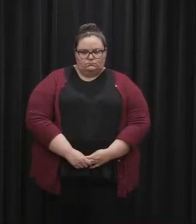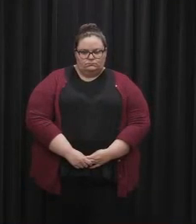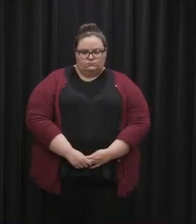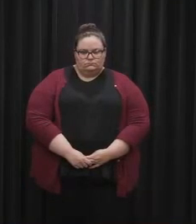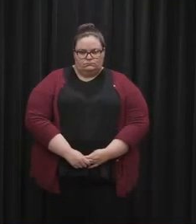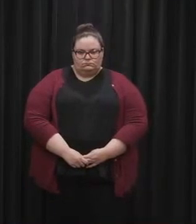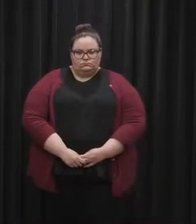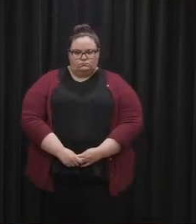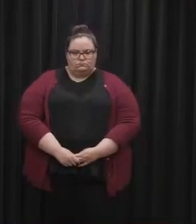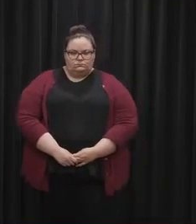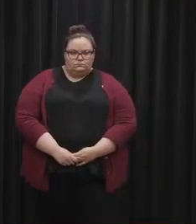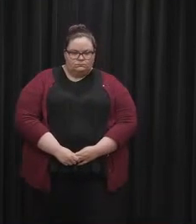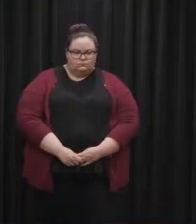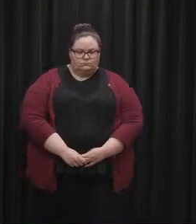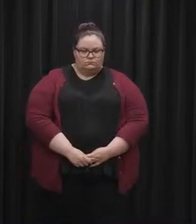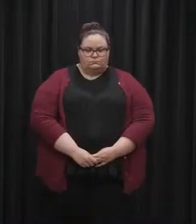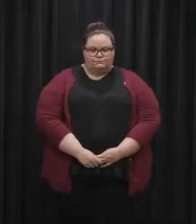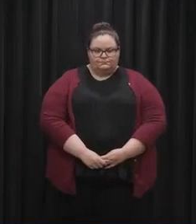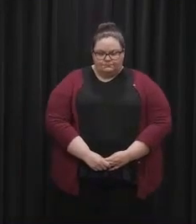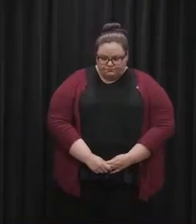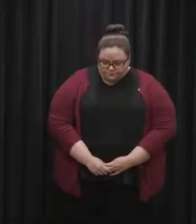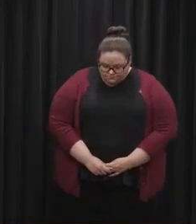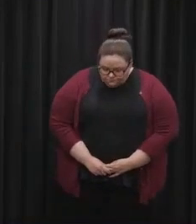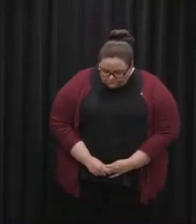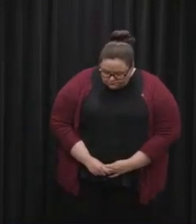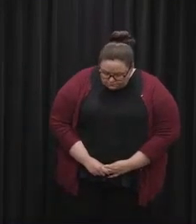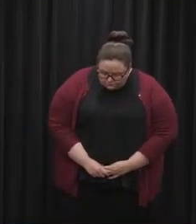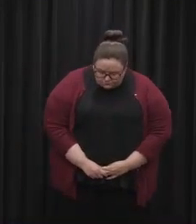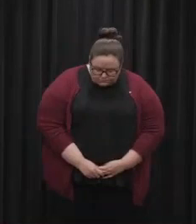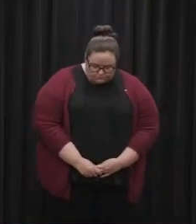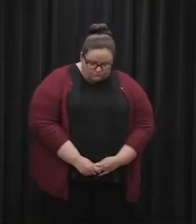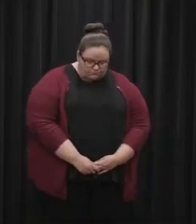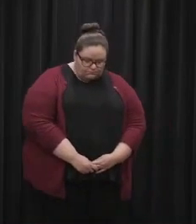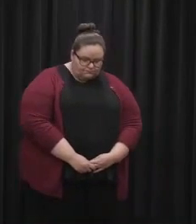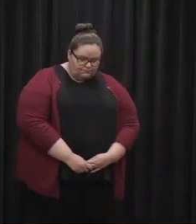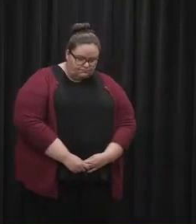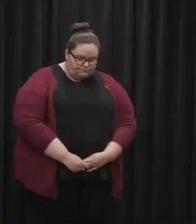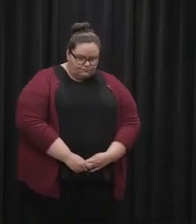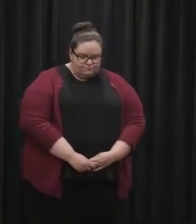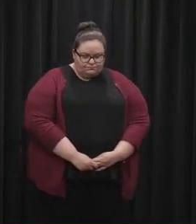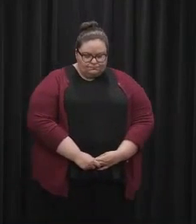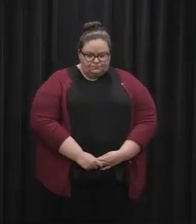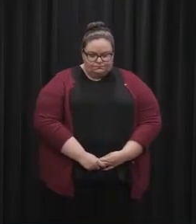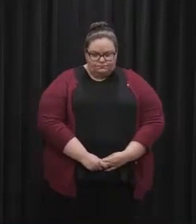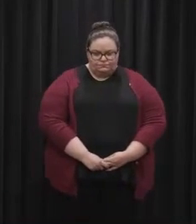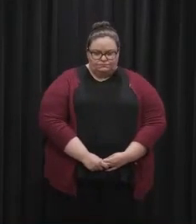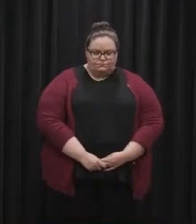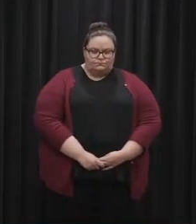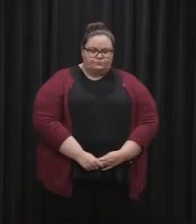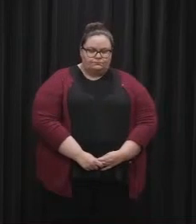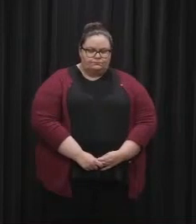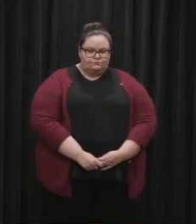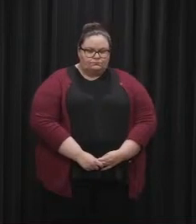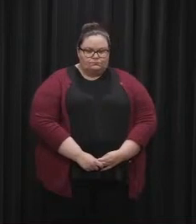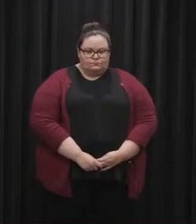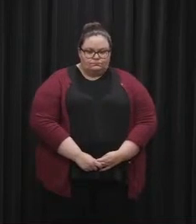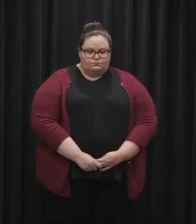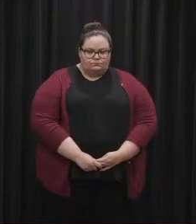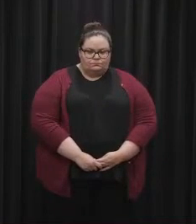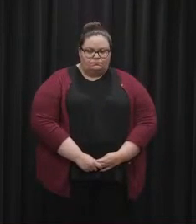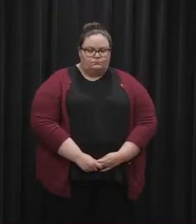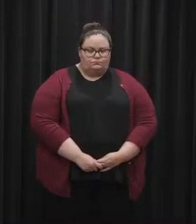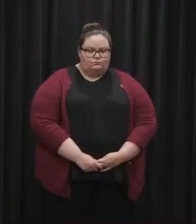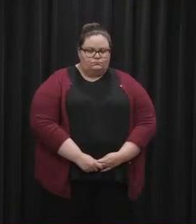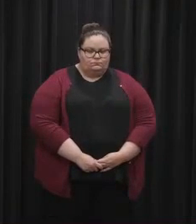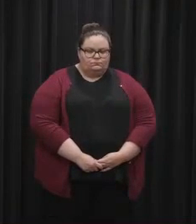virus. And the only way we will be able to do it is if we have information that is true. So